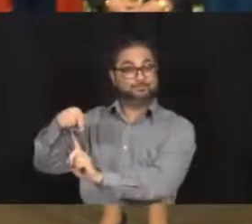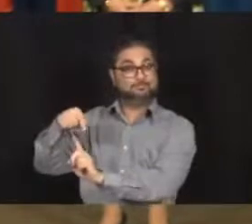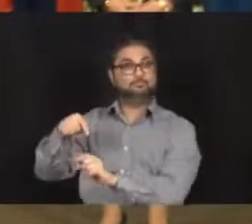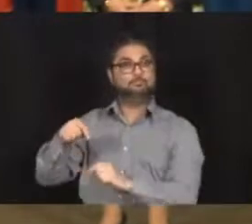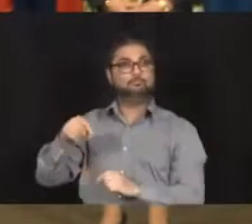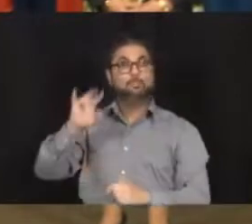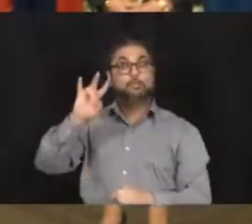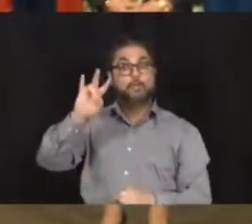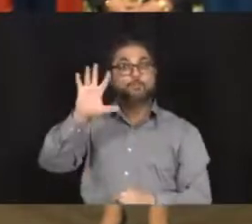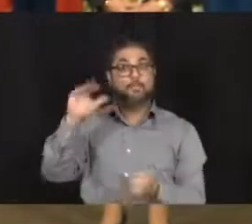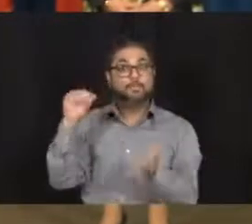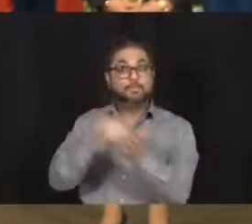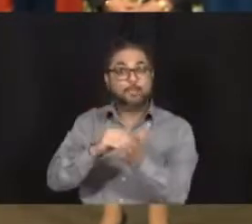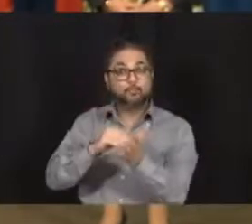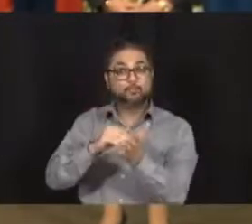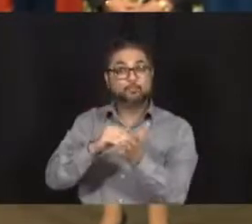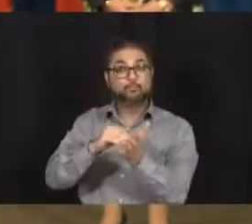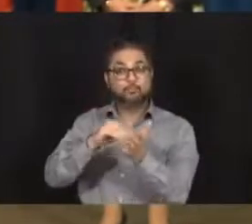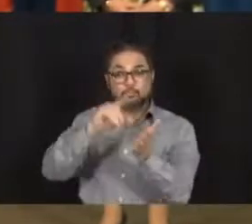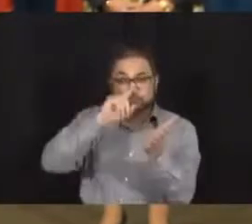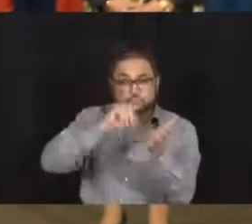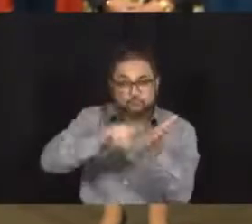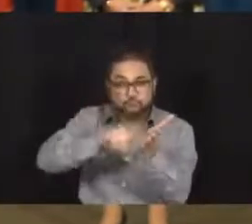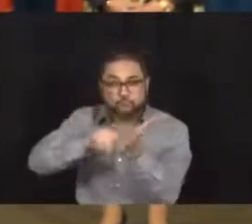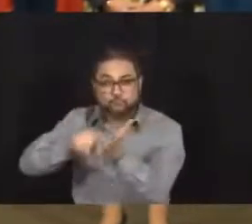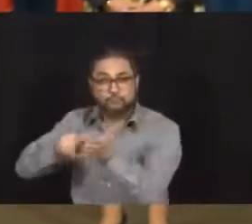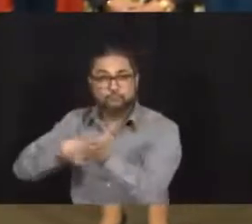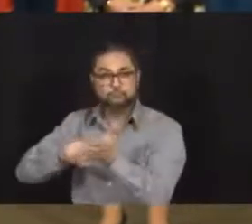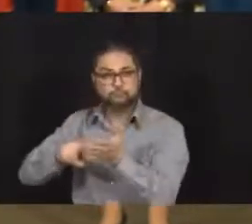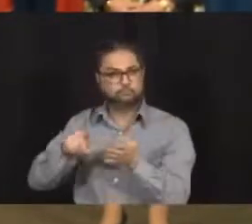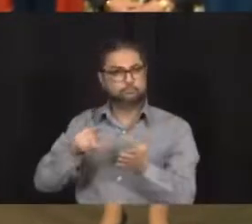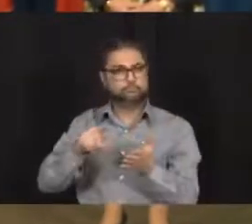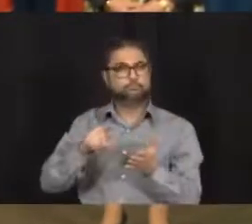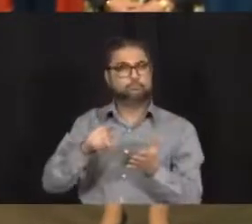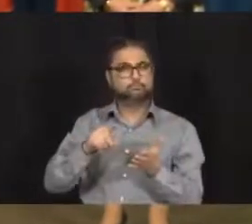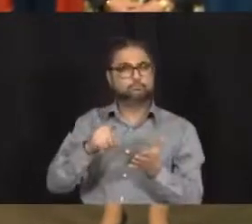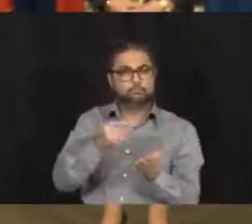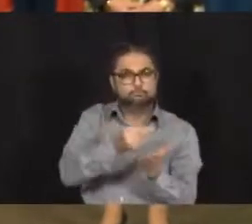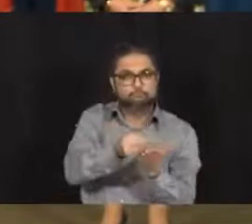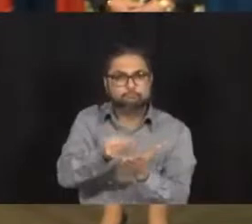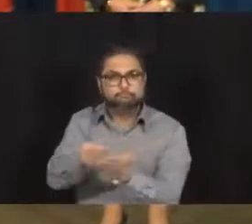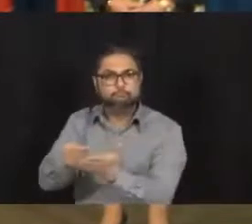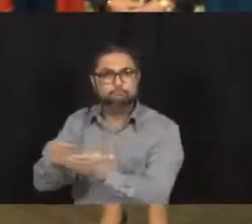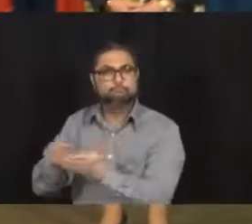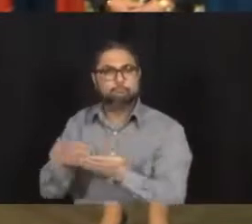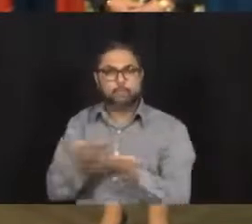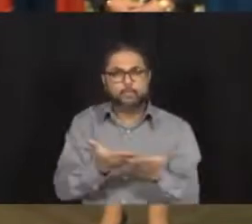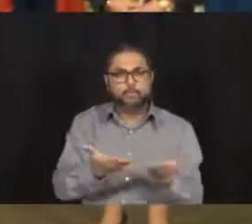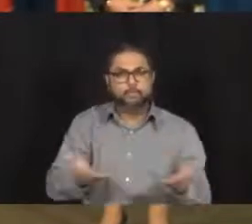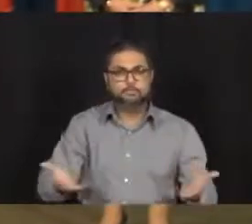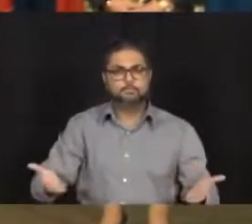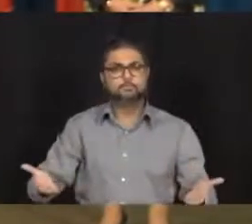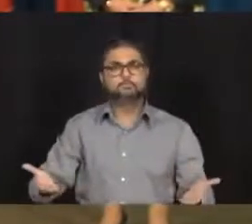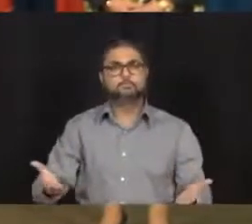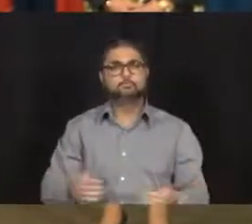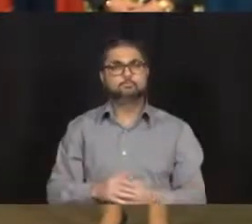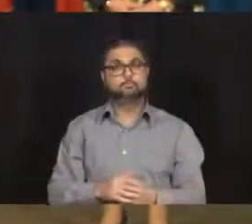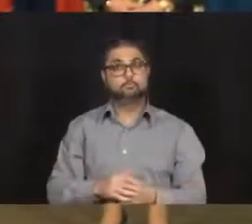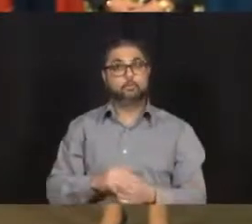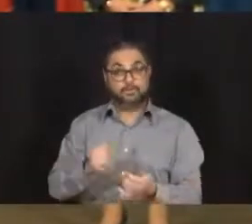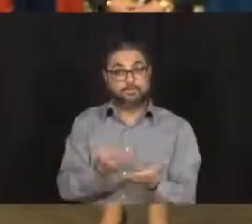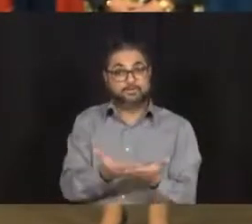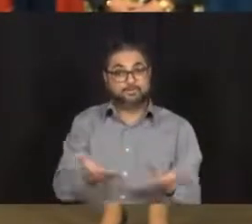in purchases of critical medical equipment and supplies. Supplies that will be sent straight to the front